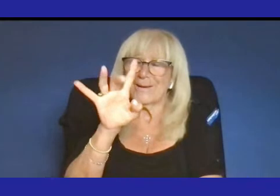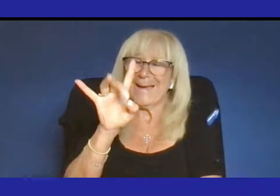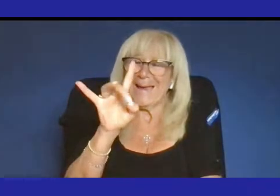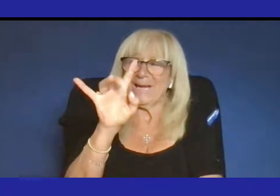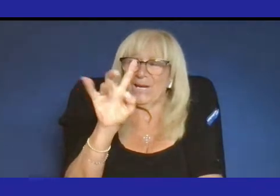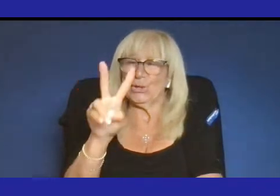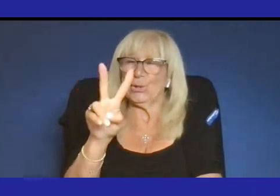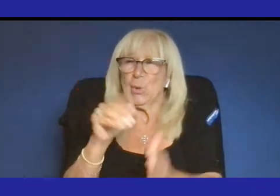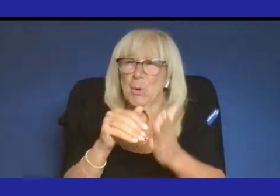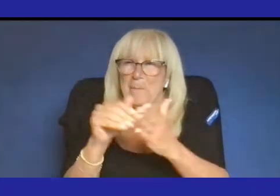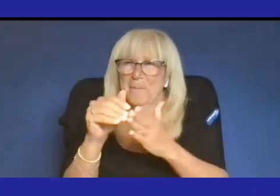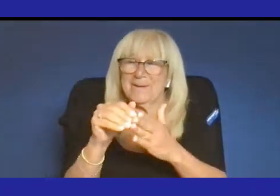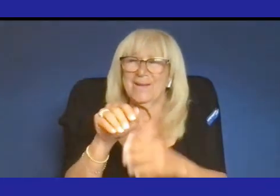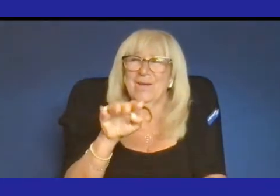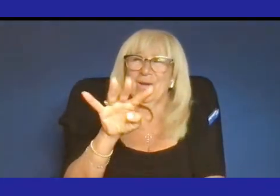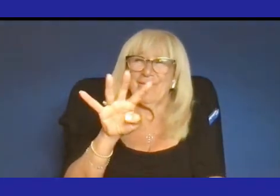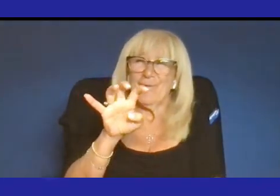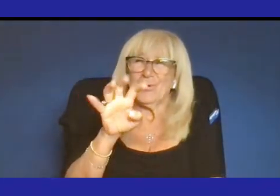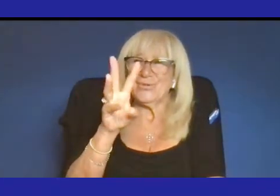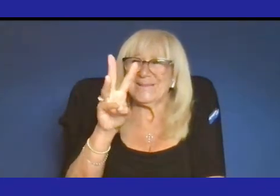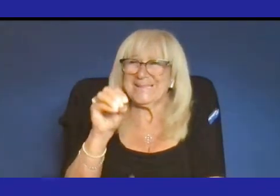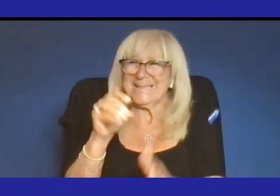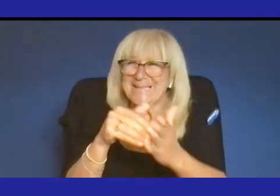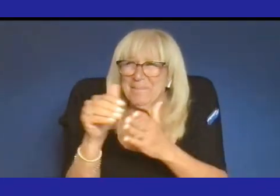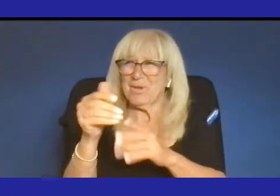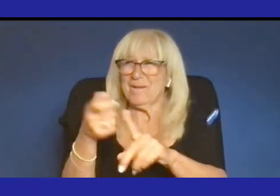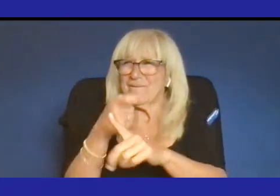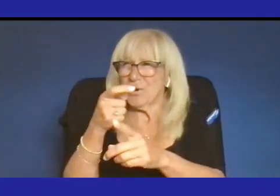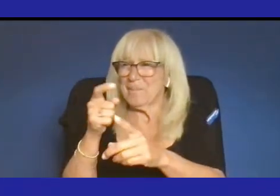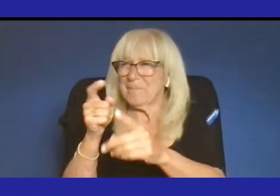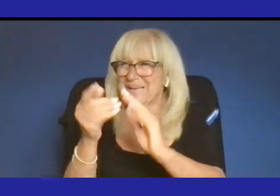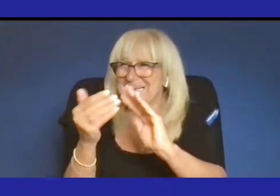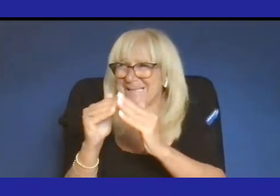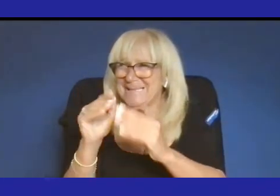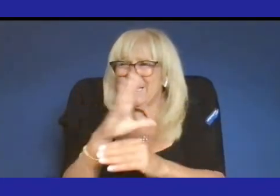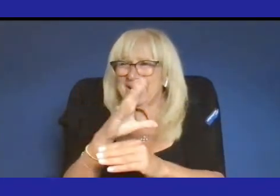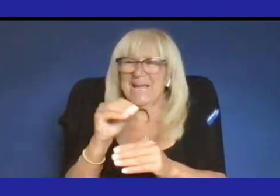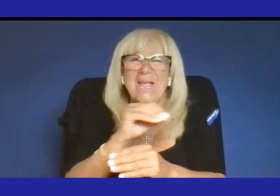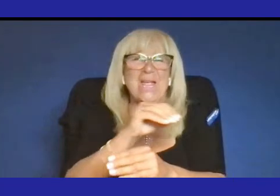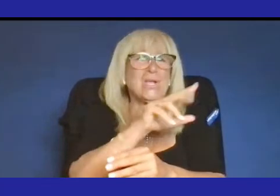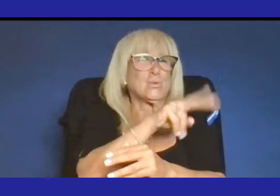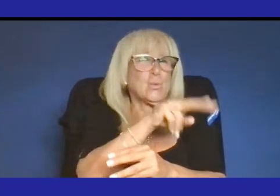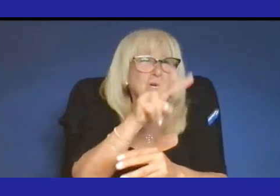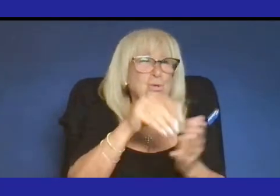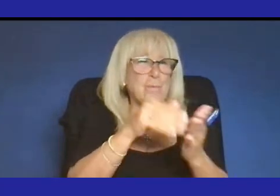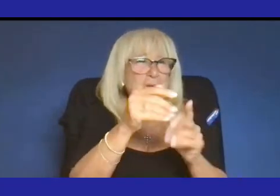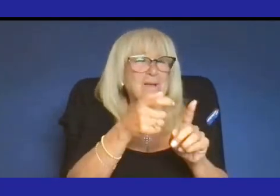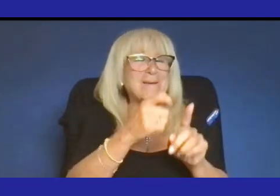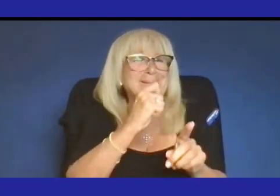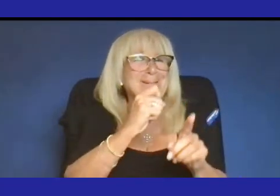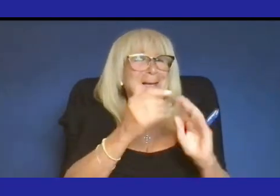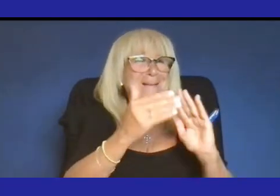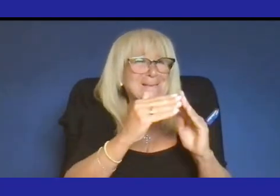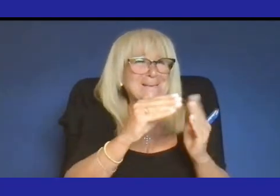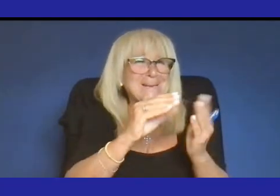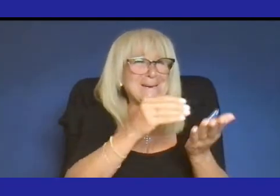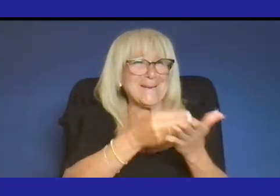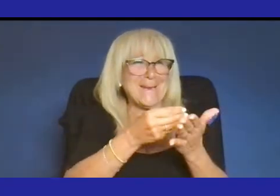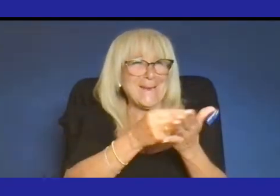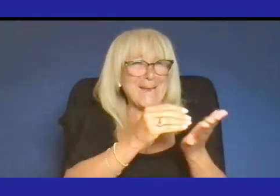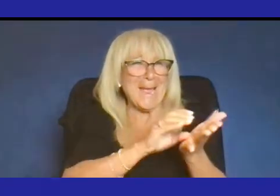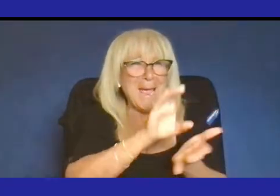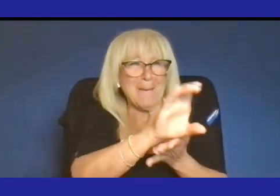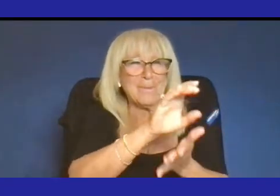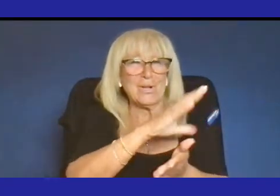$460 million of city capital and $22 million in non-city capital, In infrastructure-related budget expenditures, a